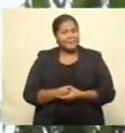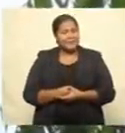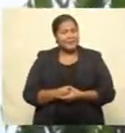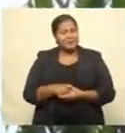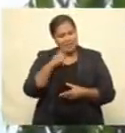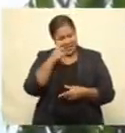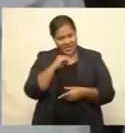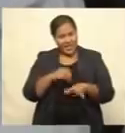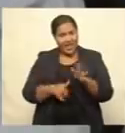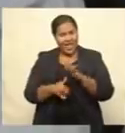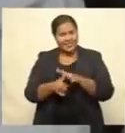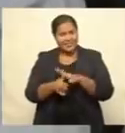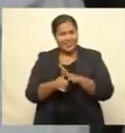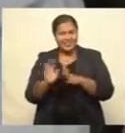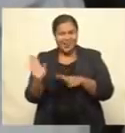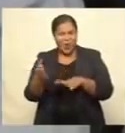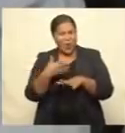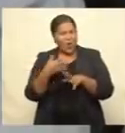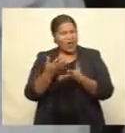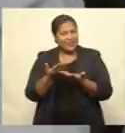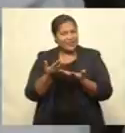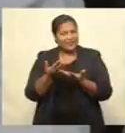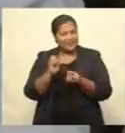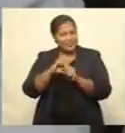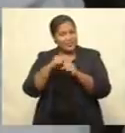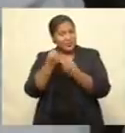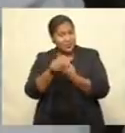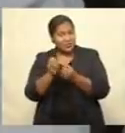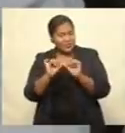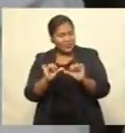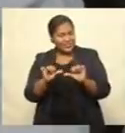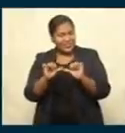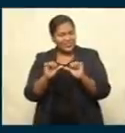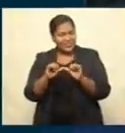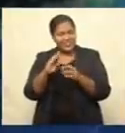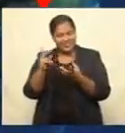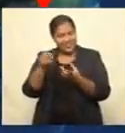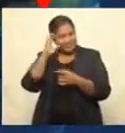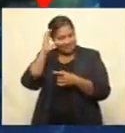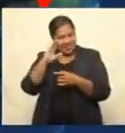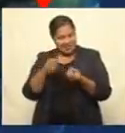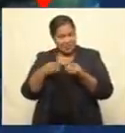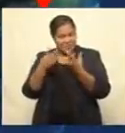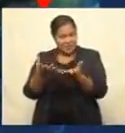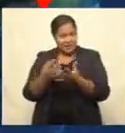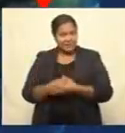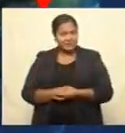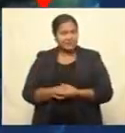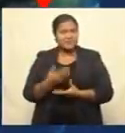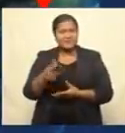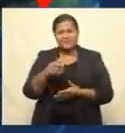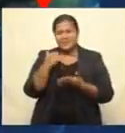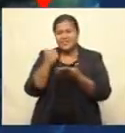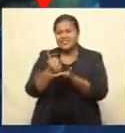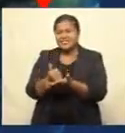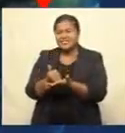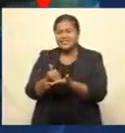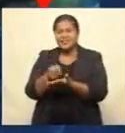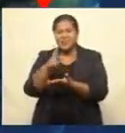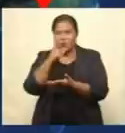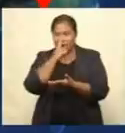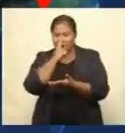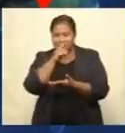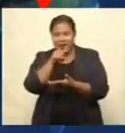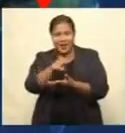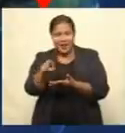then access the social protections that the state provides. This assistance is for people